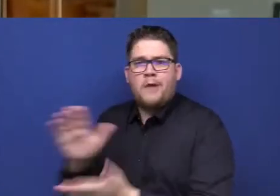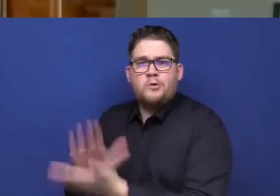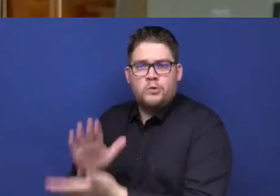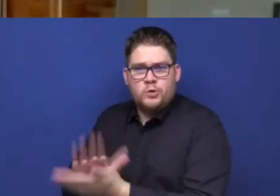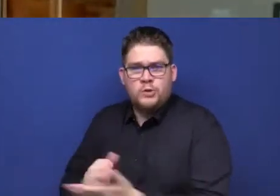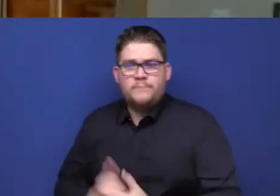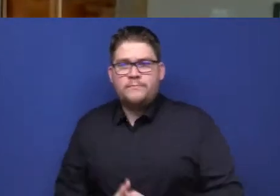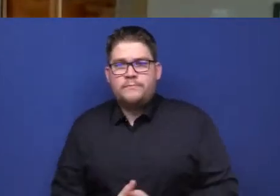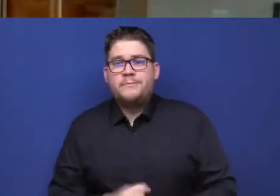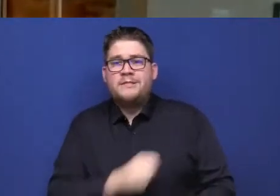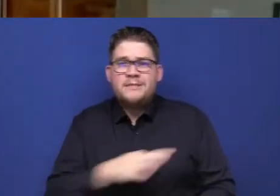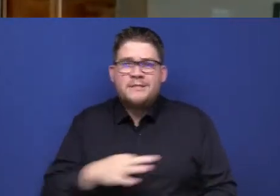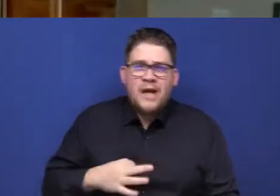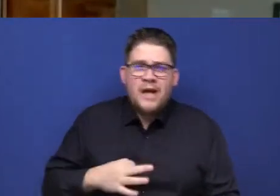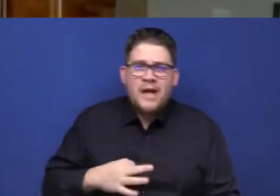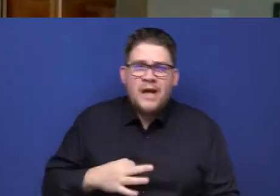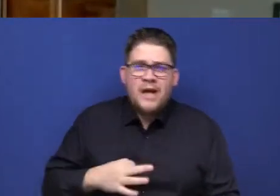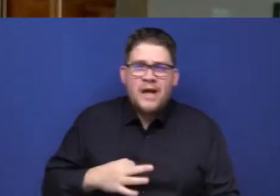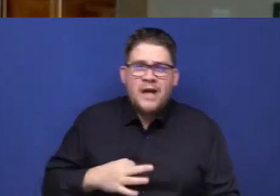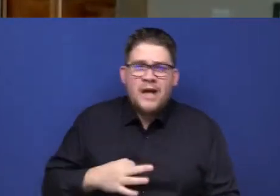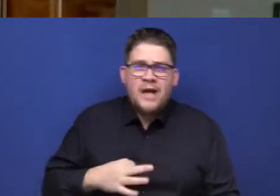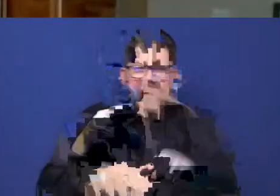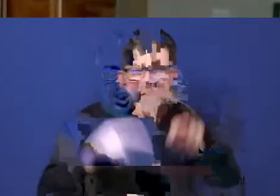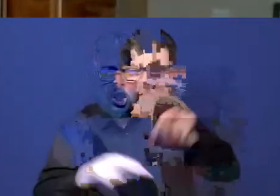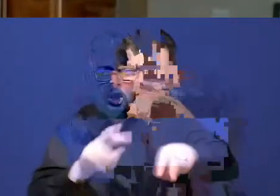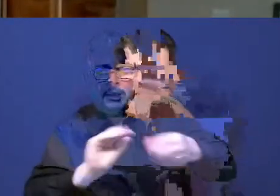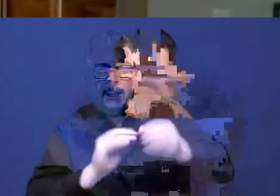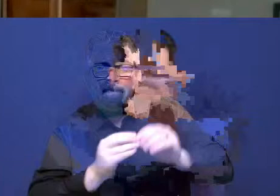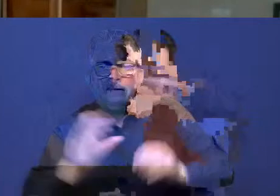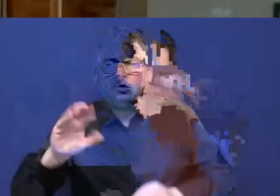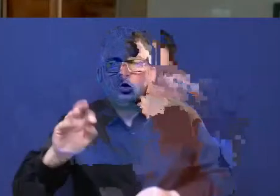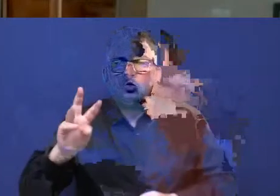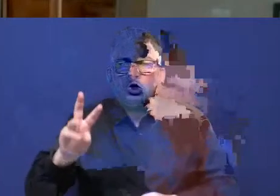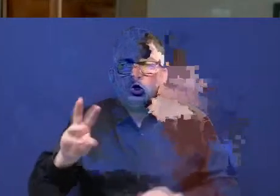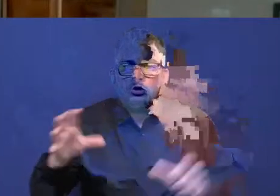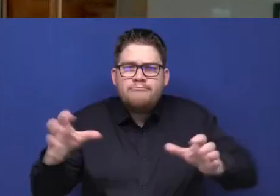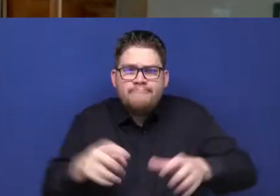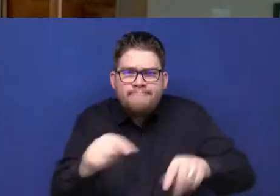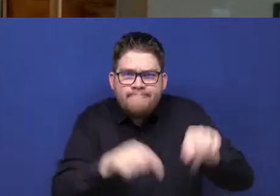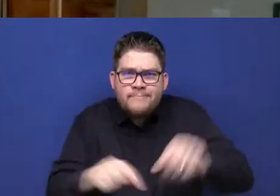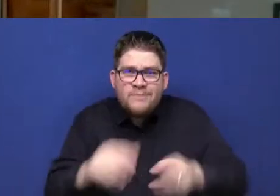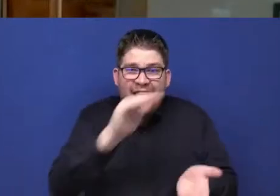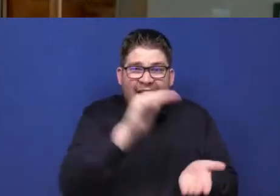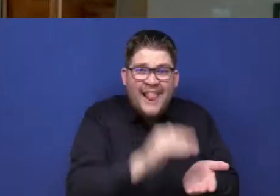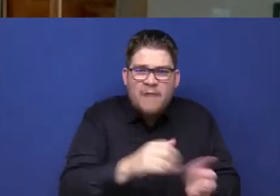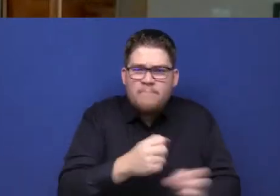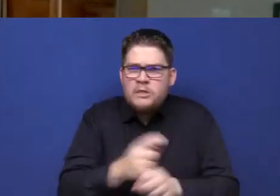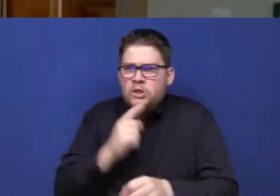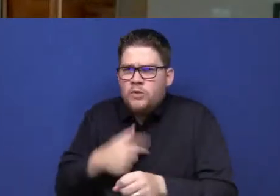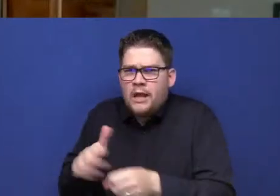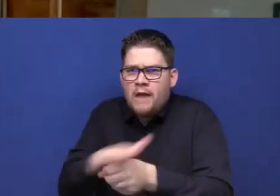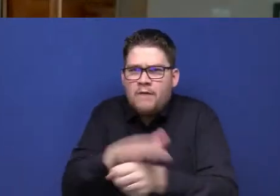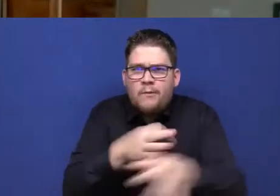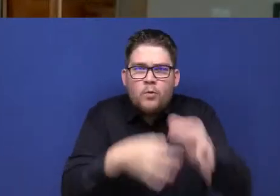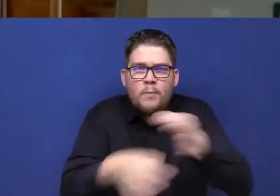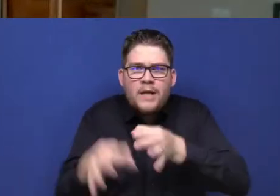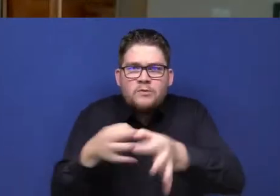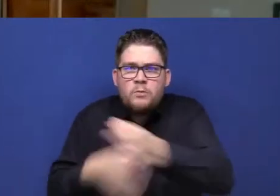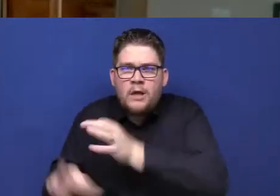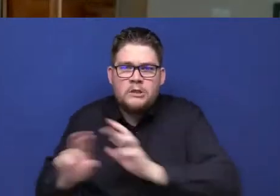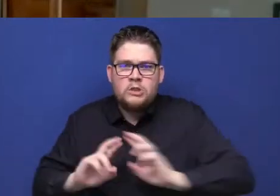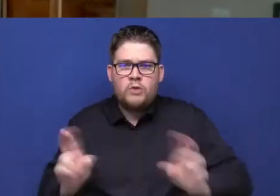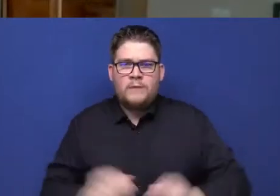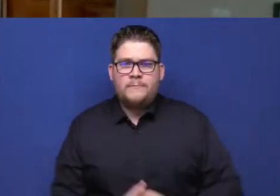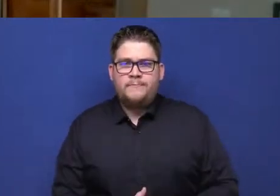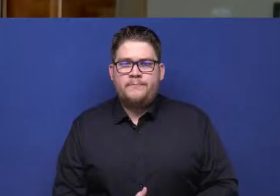Farnworth noted, I also want to pass on thanks for the signs of appreciation we've had for our fireland crews and those helping